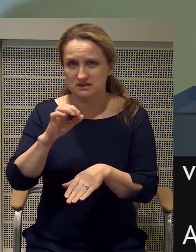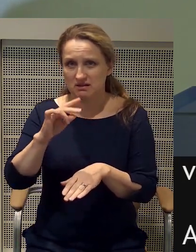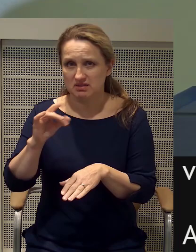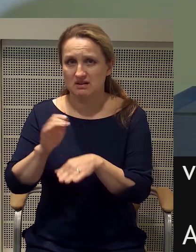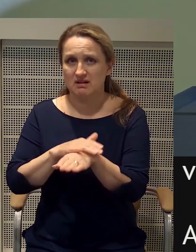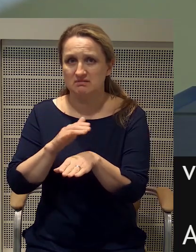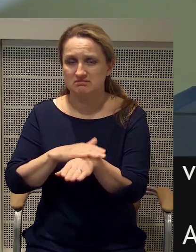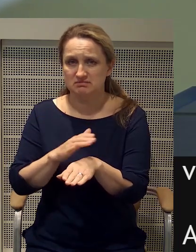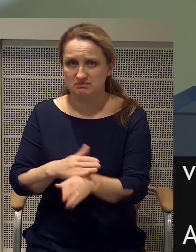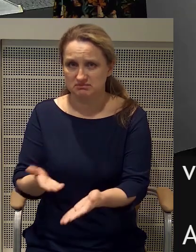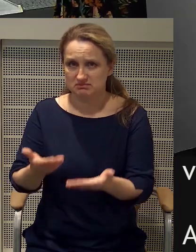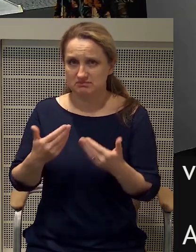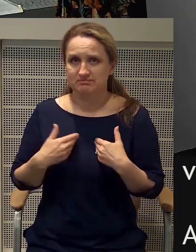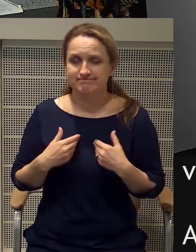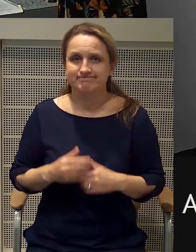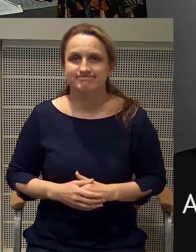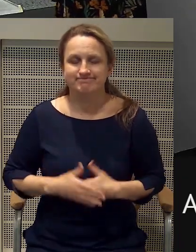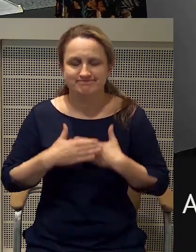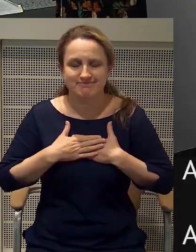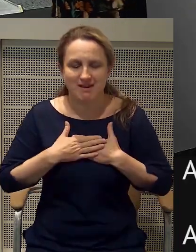So these 1,200 euros per month,